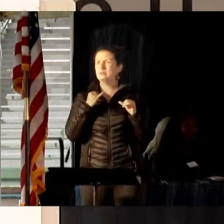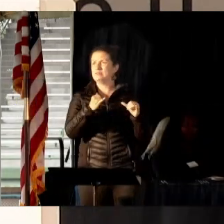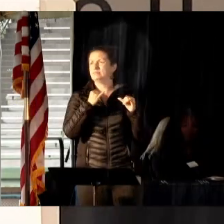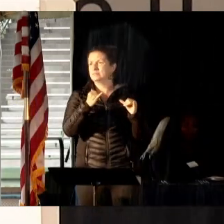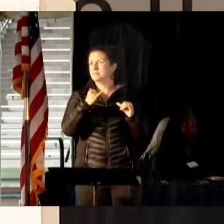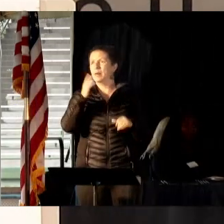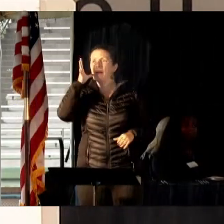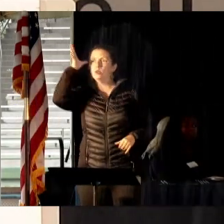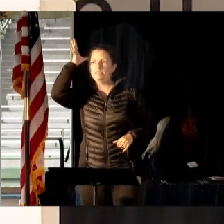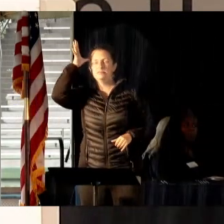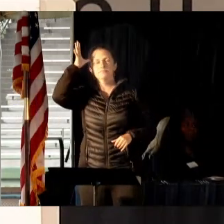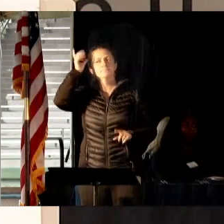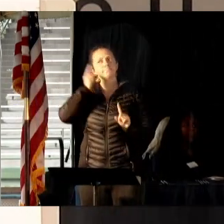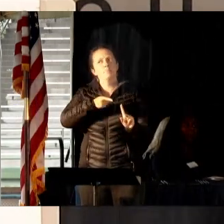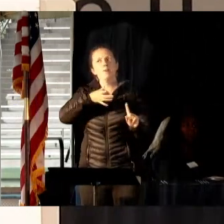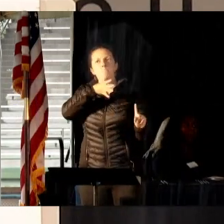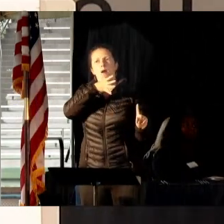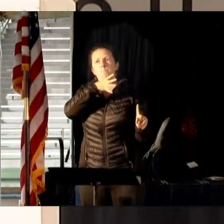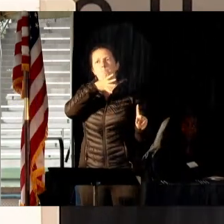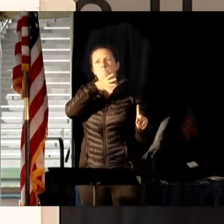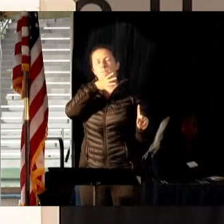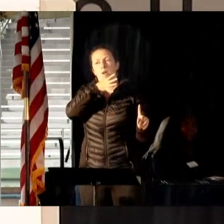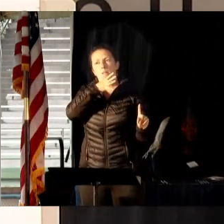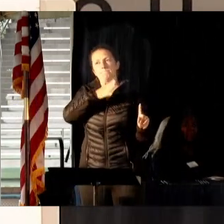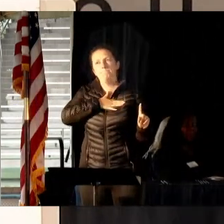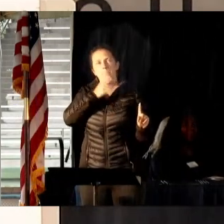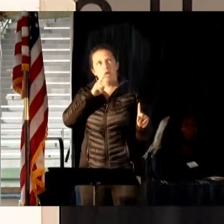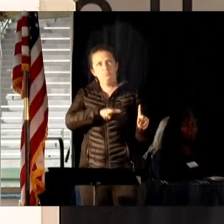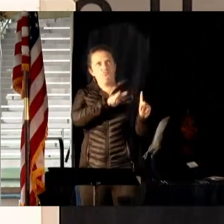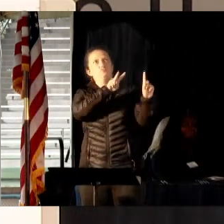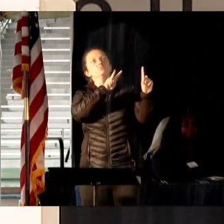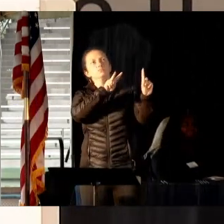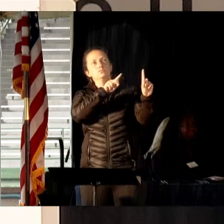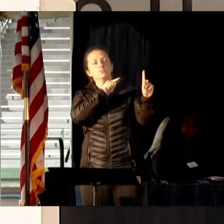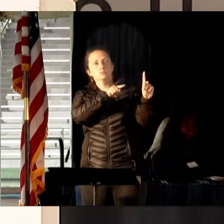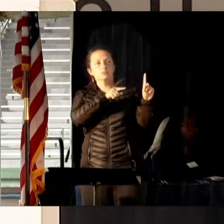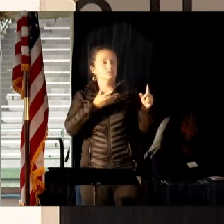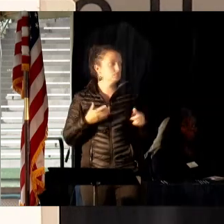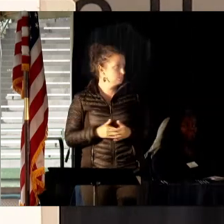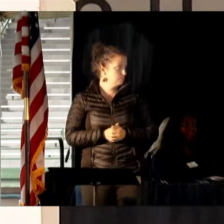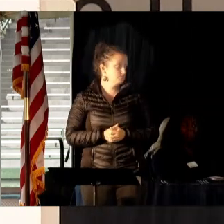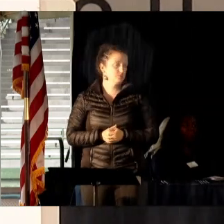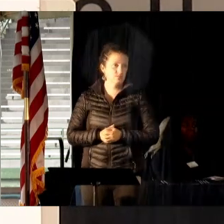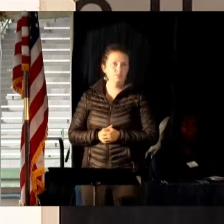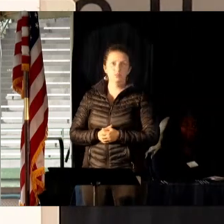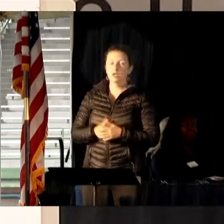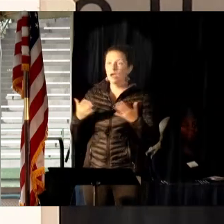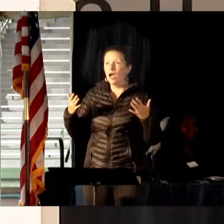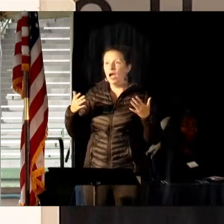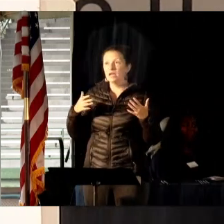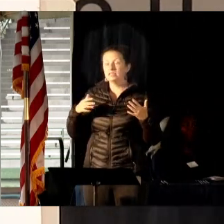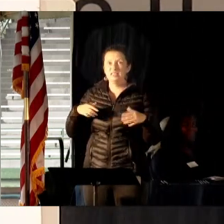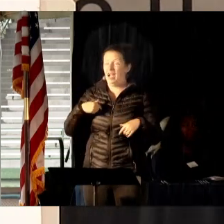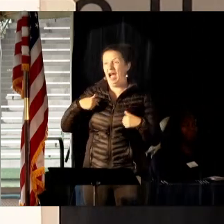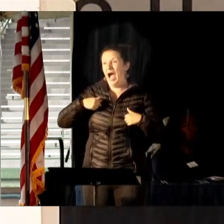mother, my mom, my hero. It's raining, that's why my eyes are getting watery, don't worry.